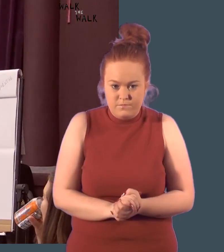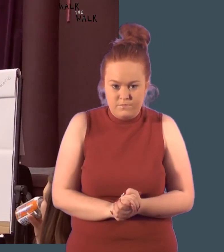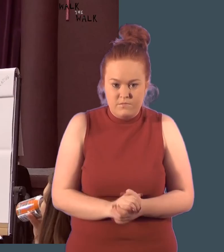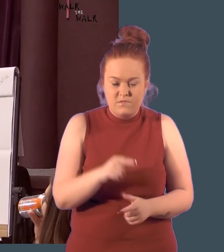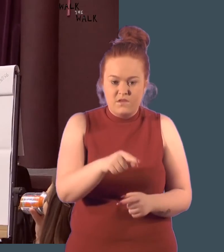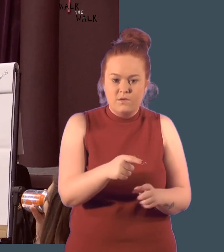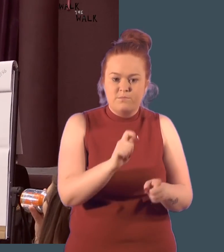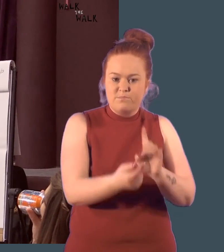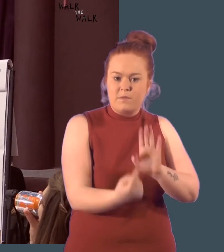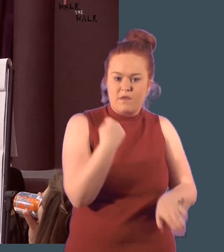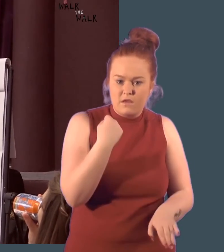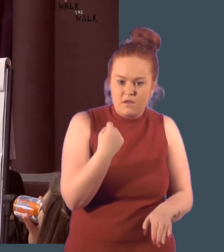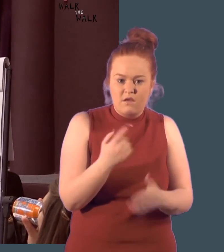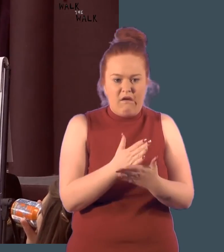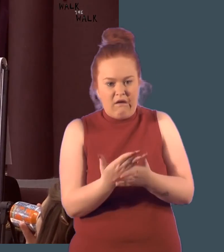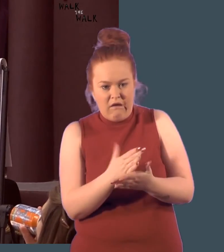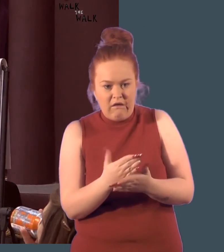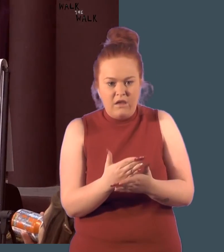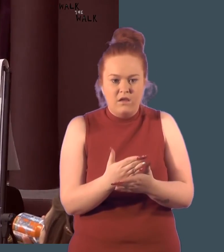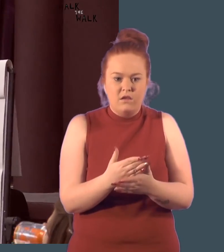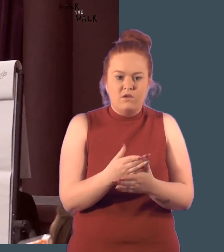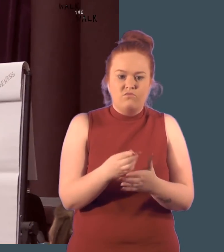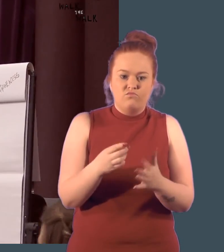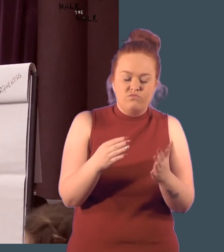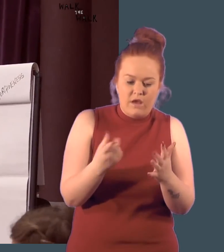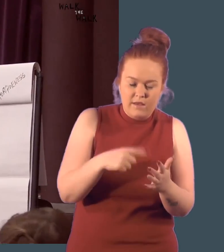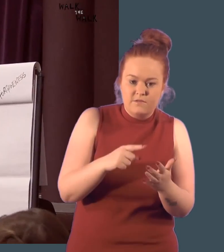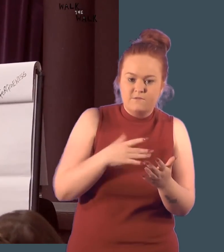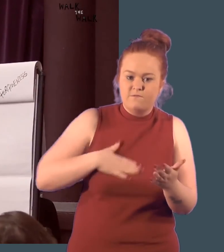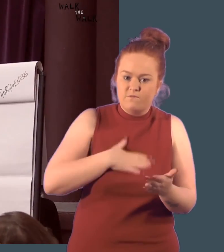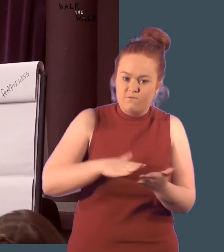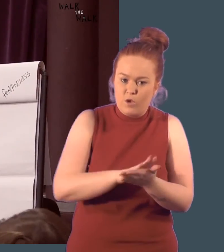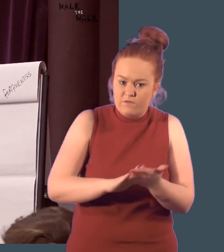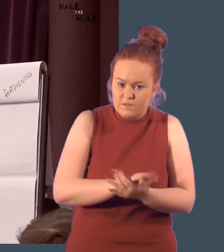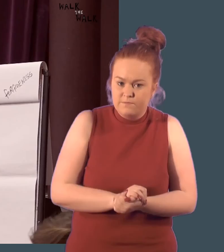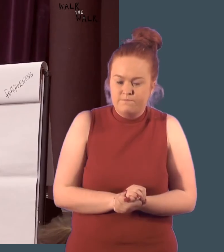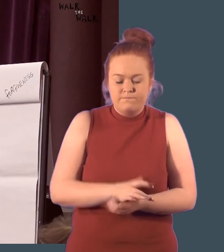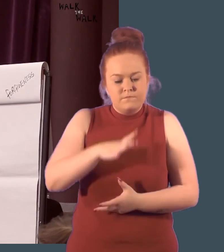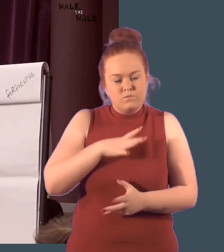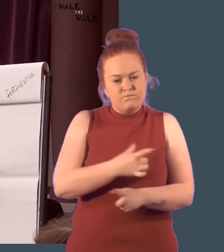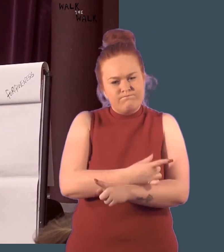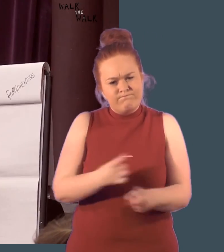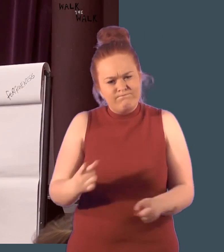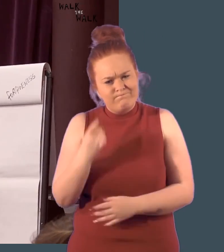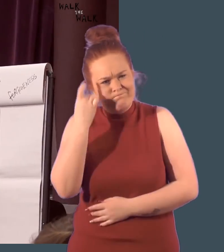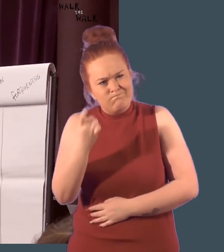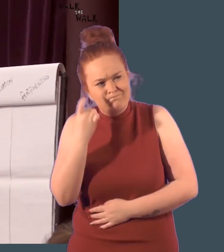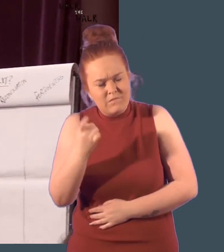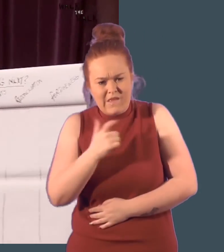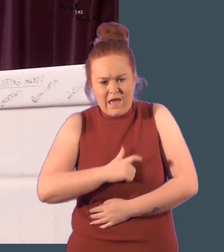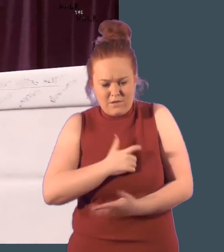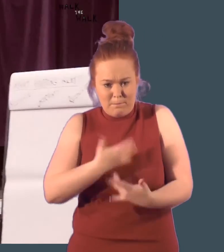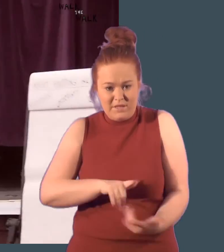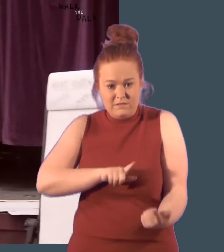it. Revenge, uncertainty, reconciliation, and forgiveness. And I want you to think a little bit about